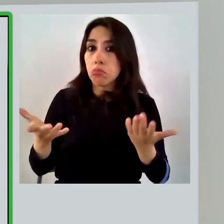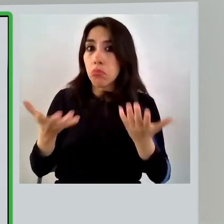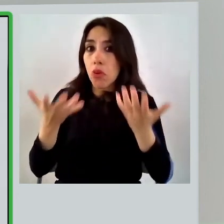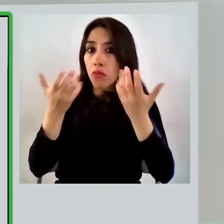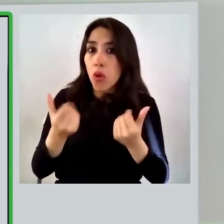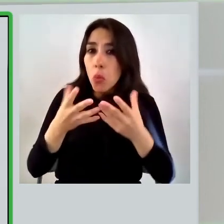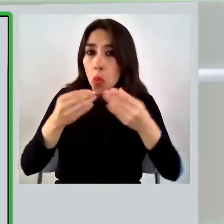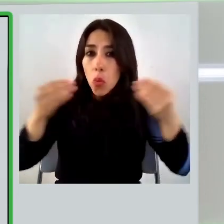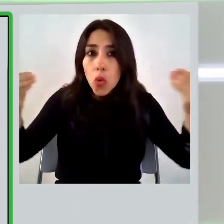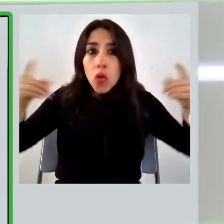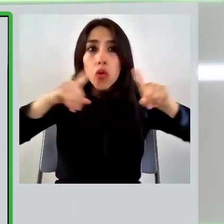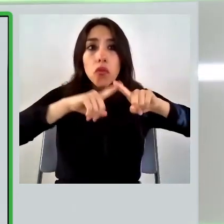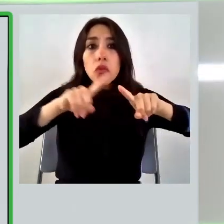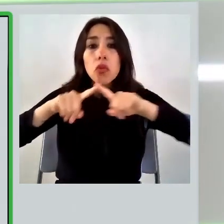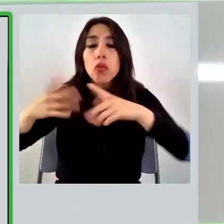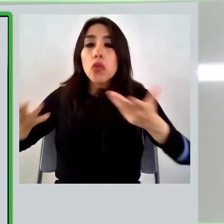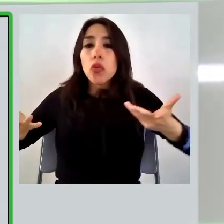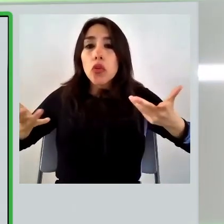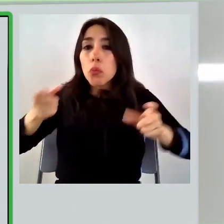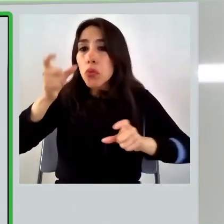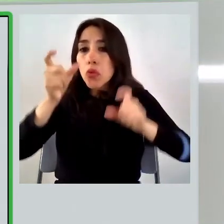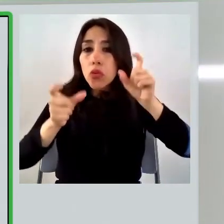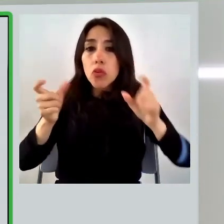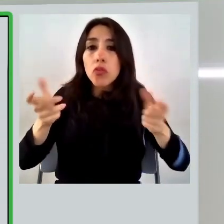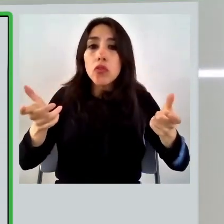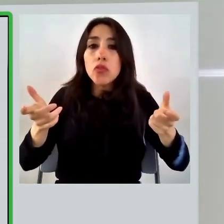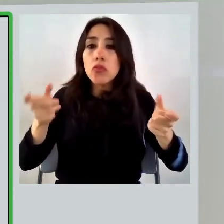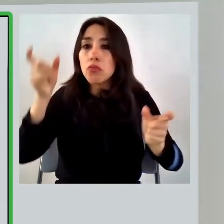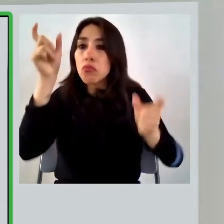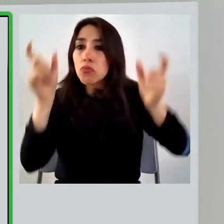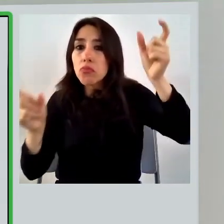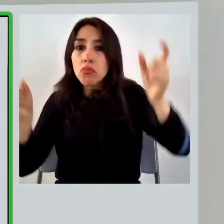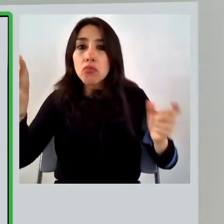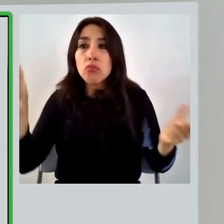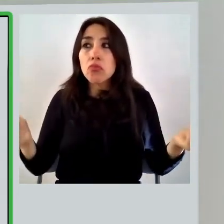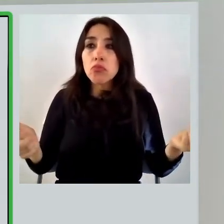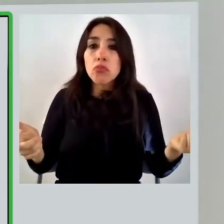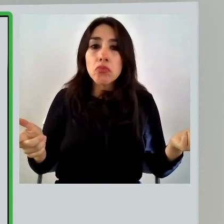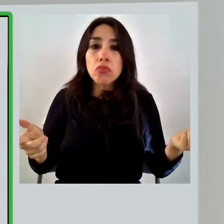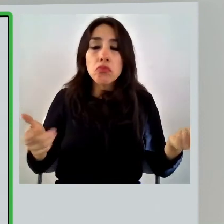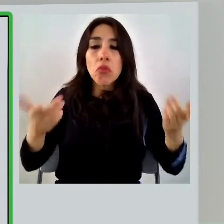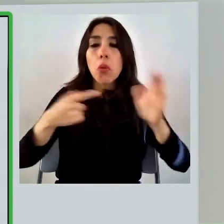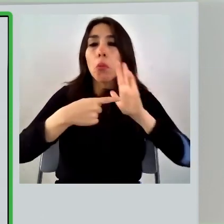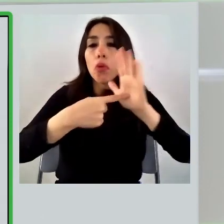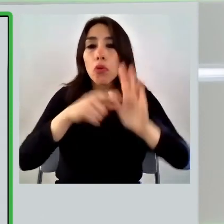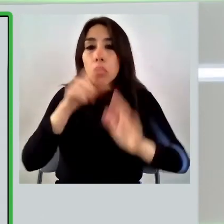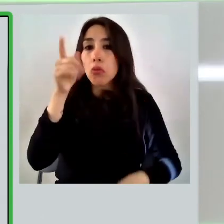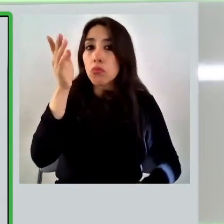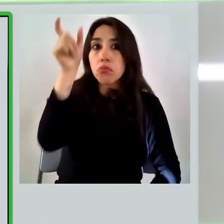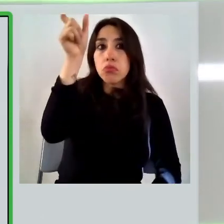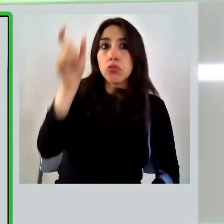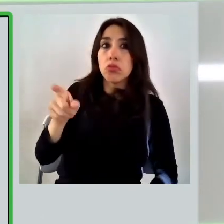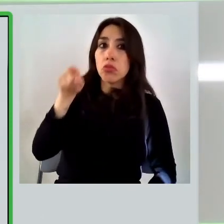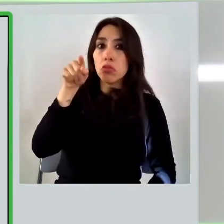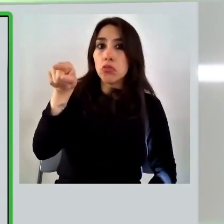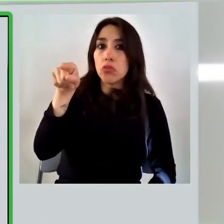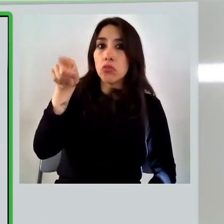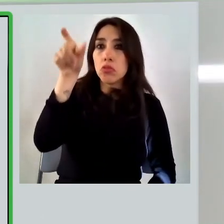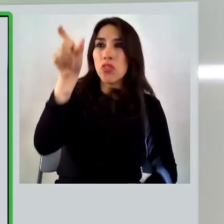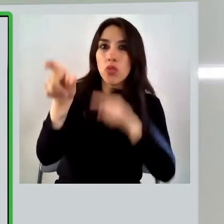best workplaces of that top 10% versus the worst workplaces, the bottom 10%, where those factors are most